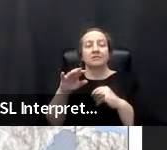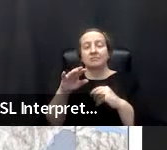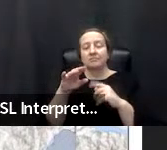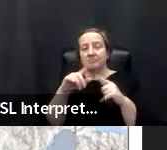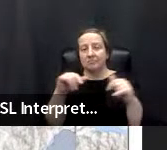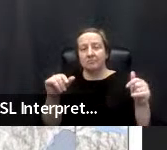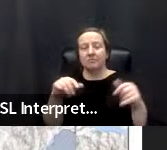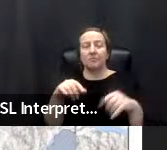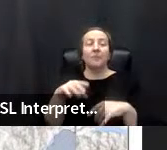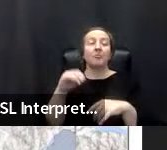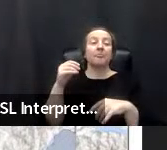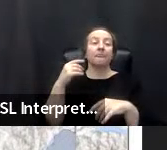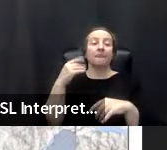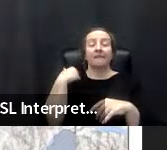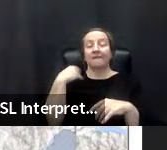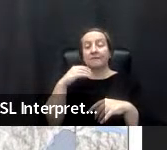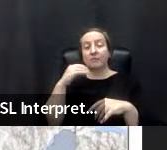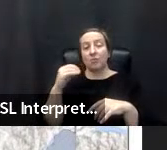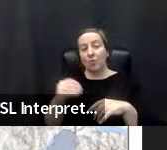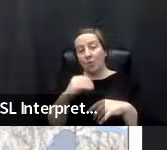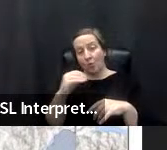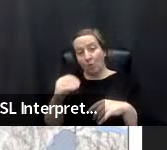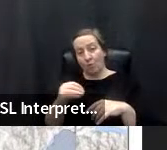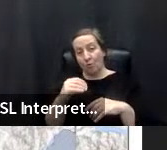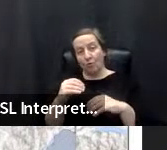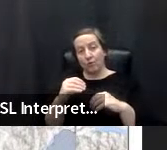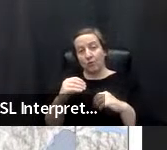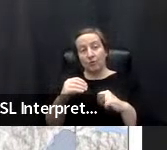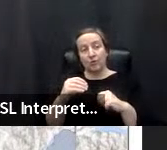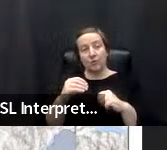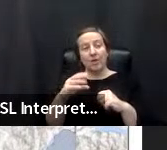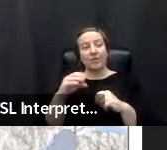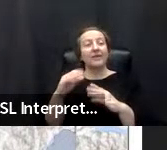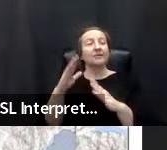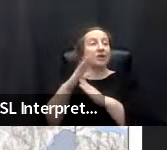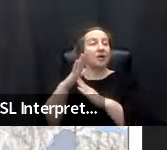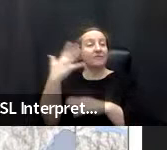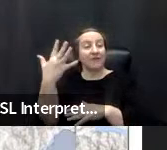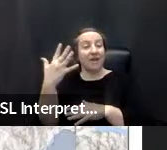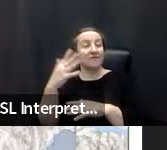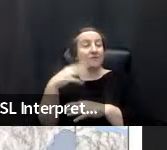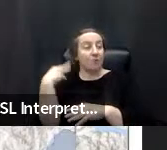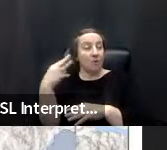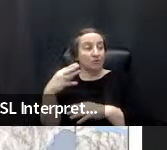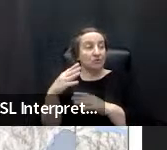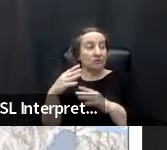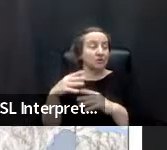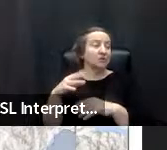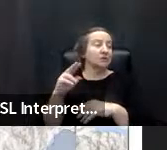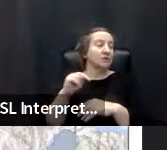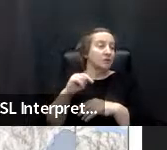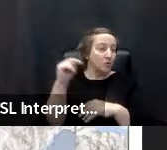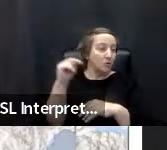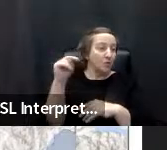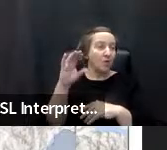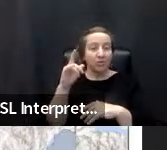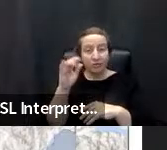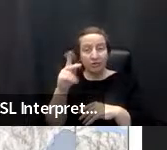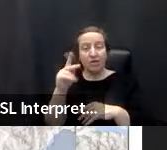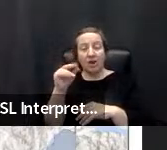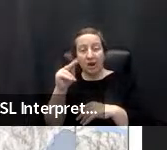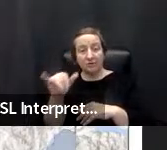got, that's Oregon, I'll come just to you in a minute, Bill. And then the top 5 Washington locations are kind of north of Clark County, so kind of